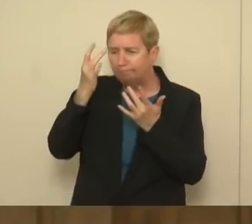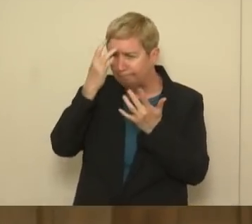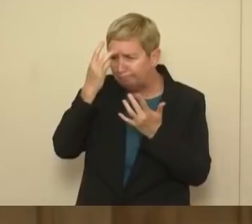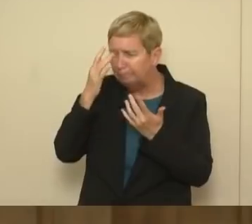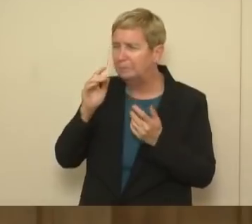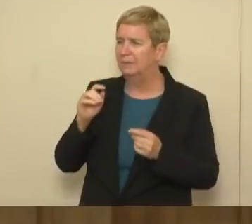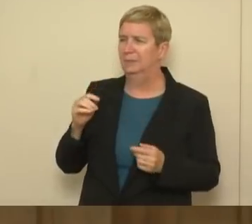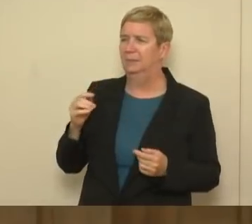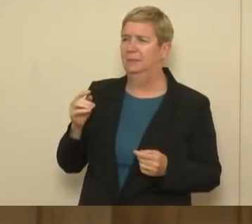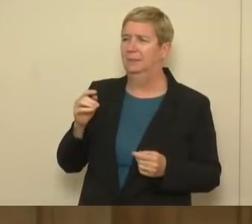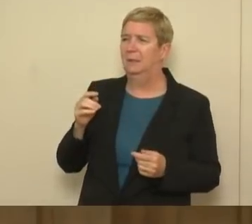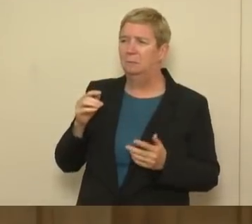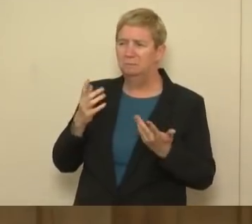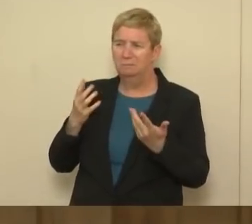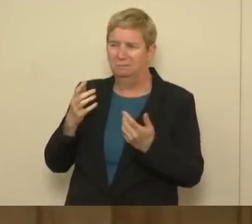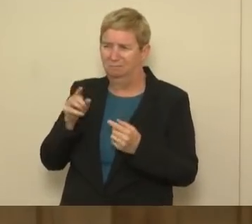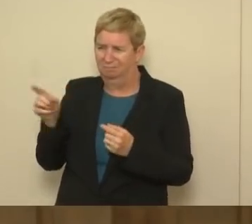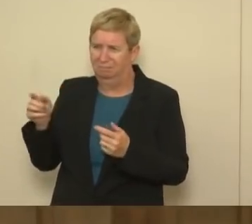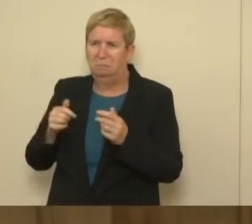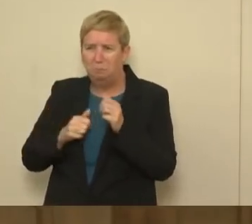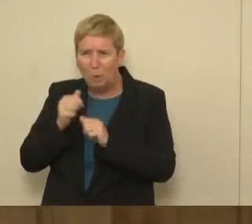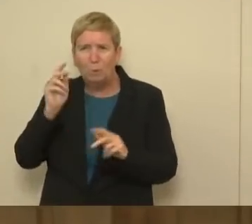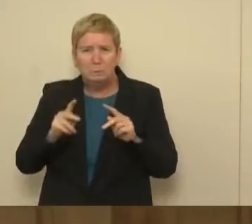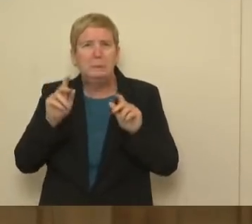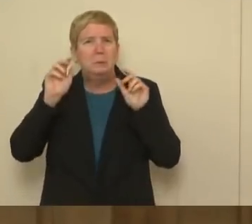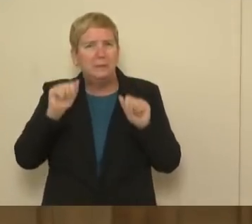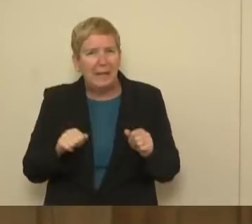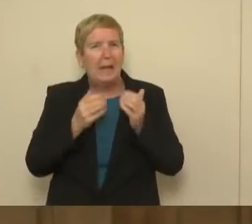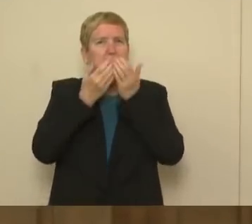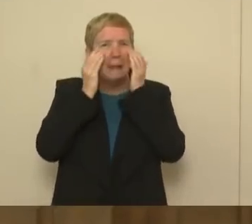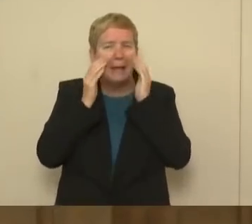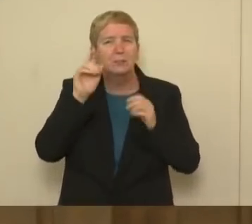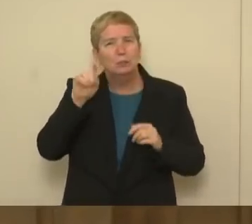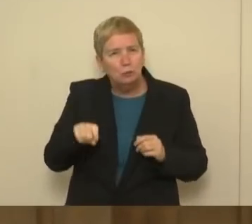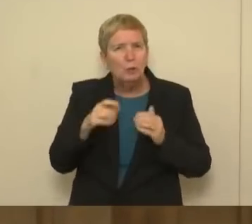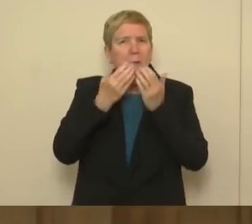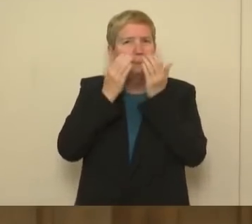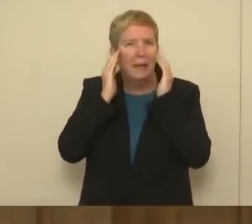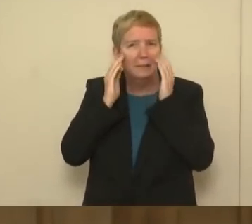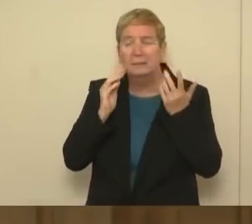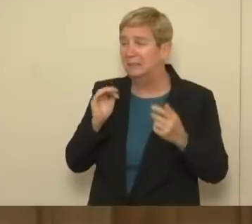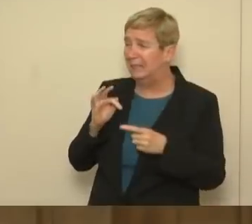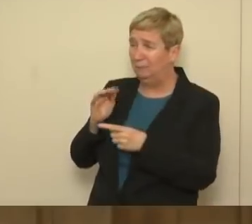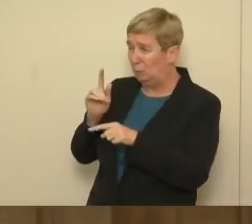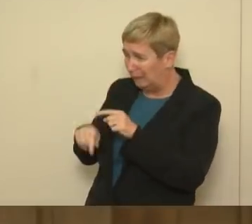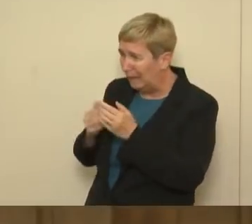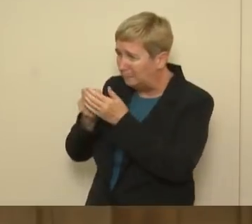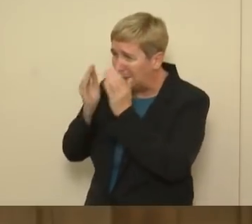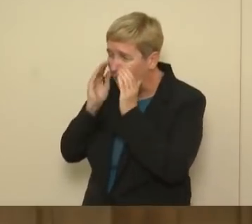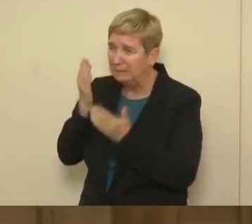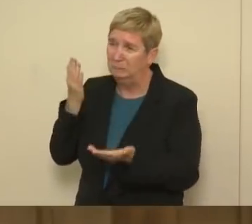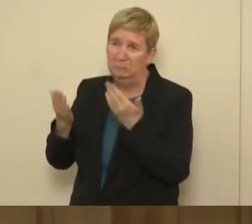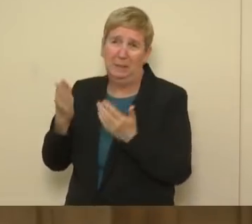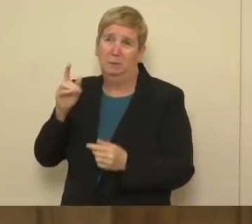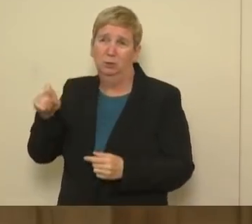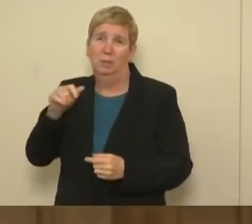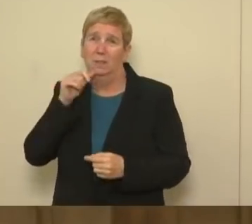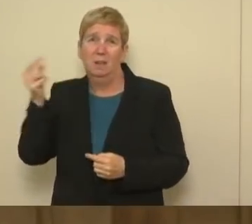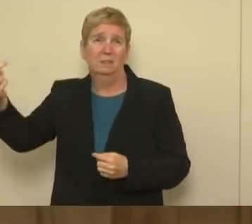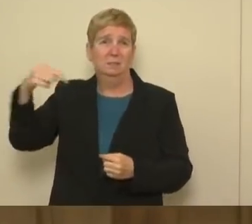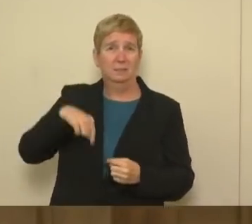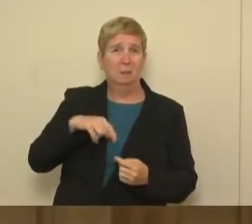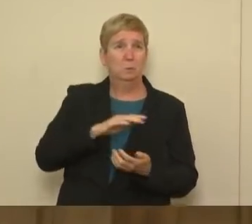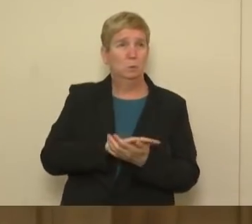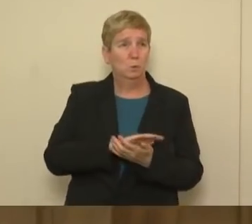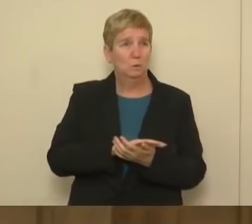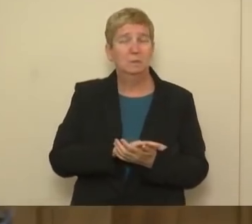school building unless they're willing to wear a mask. Now, I'm sure it's more complicated than that, but it's going to take a 100% approach to